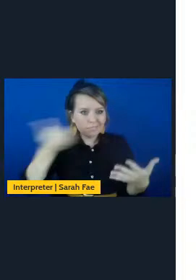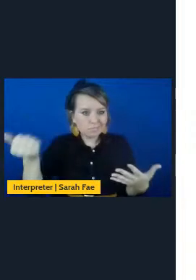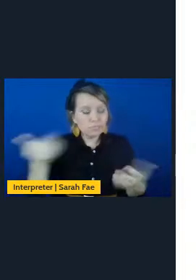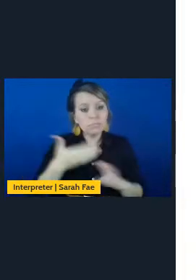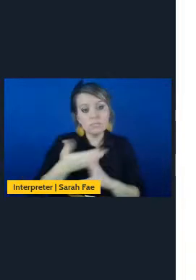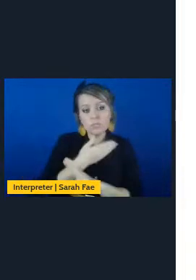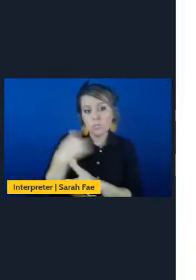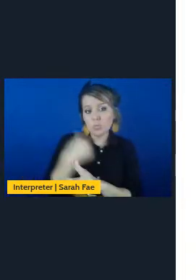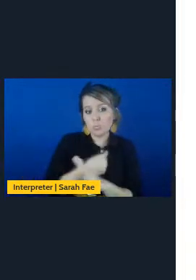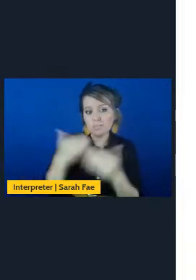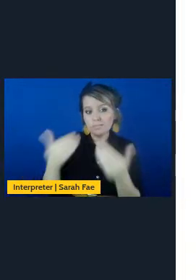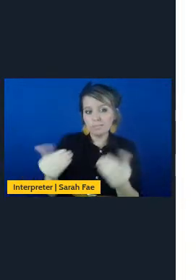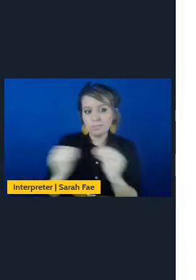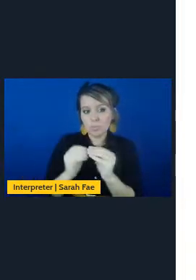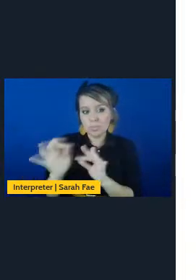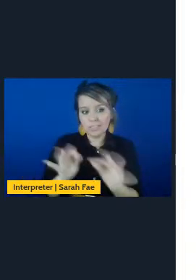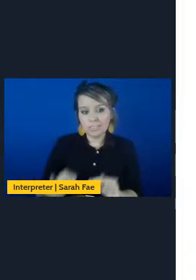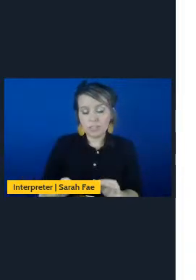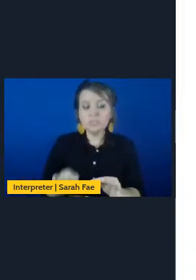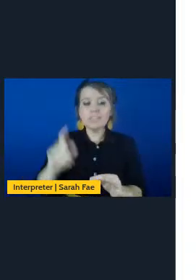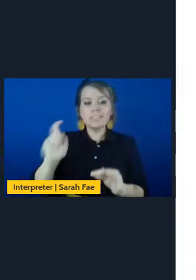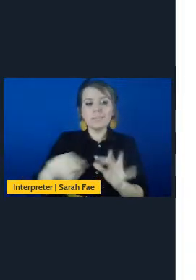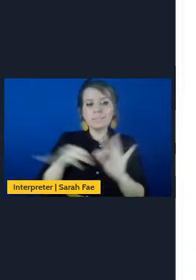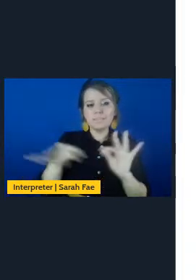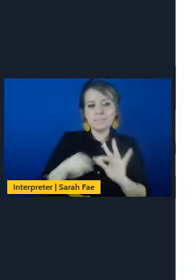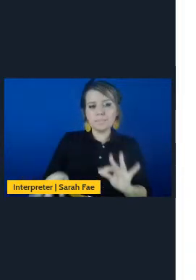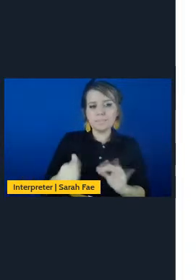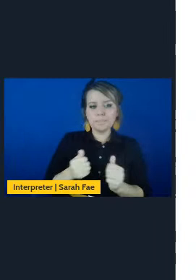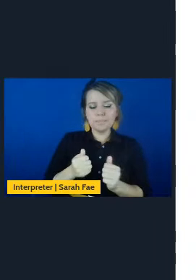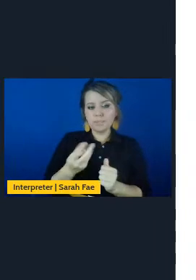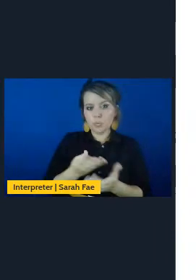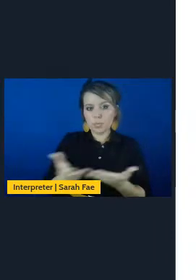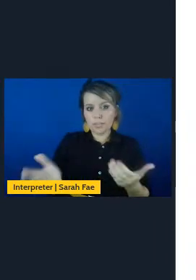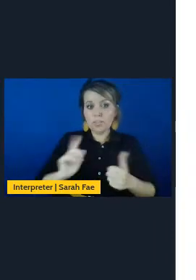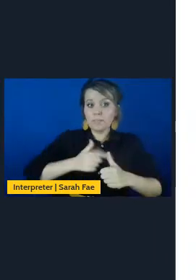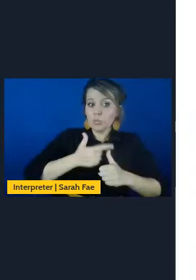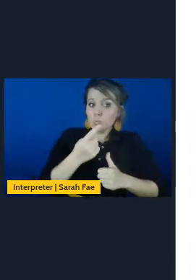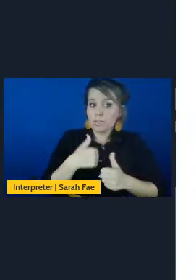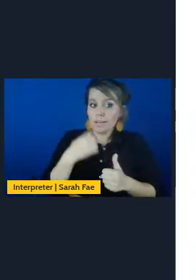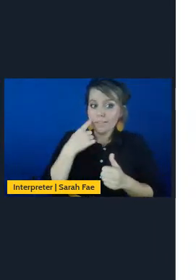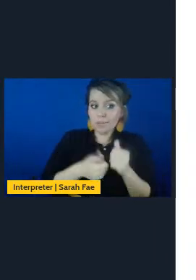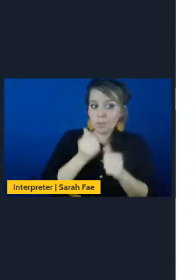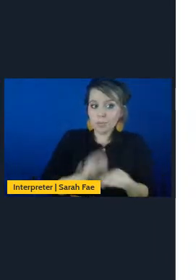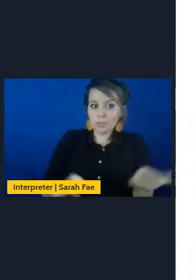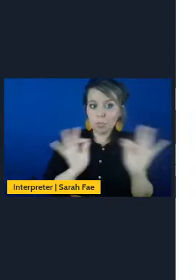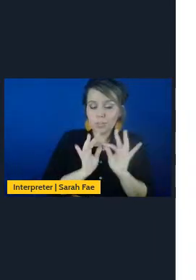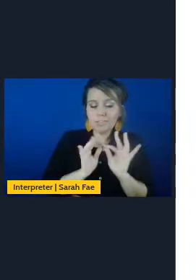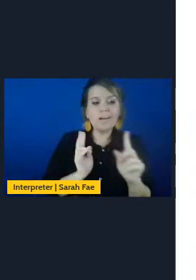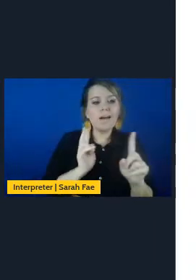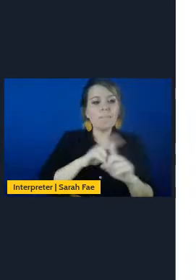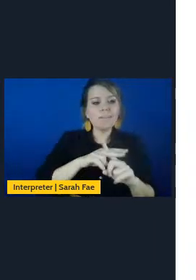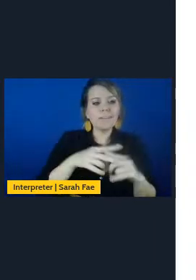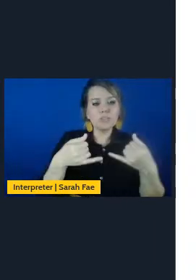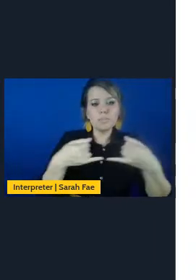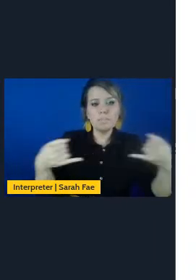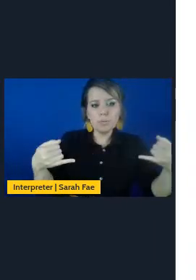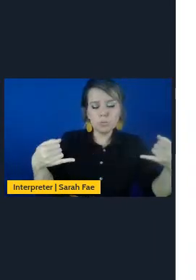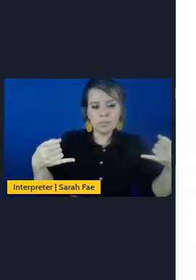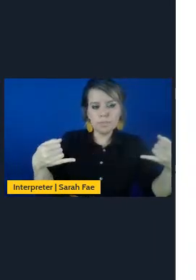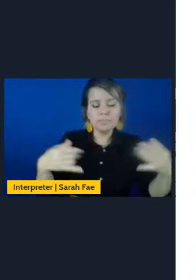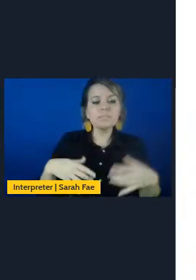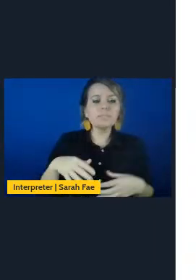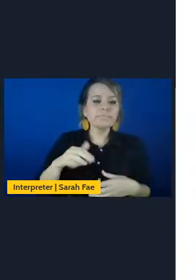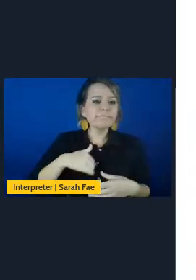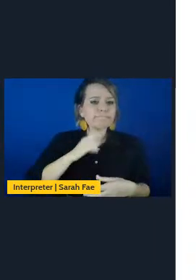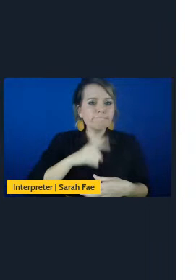I want to line on a few definitions with you. So the first one, and I think the most important one, is application boundary. And that's where I really like